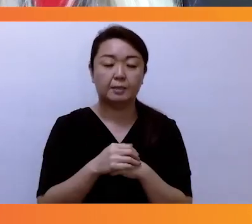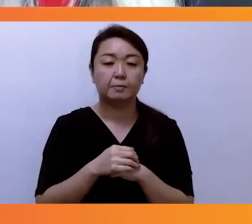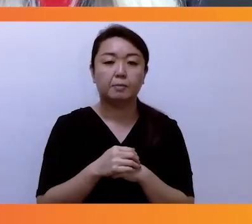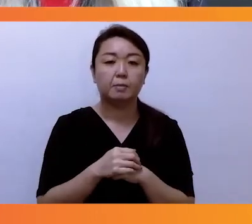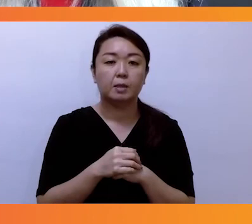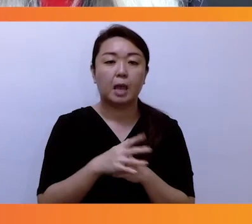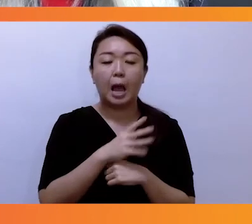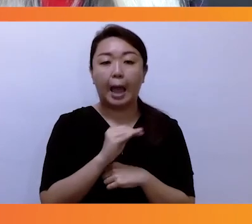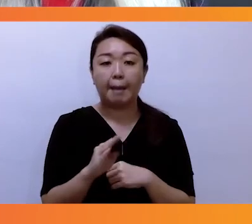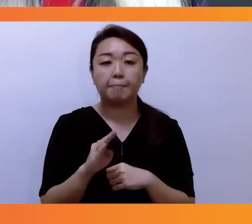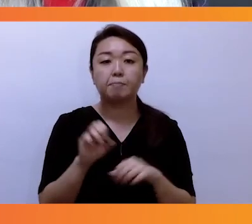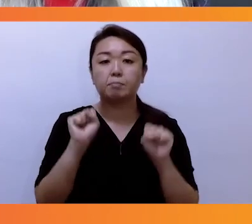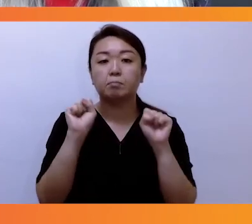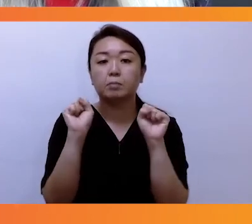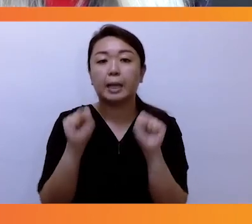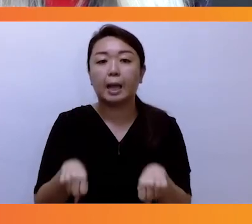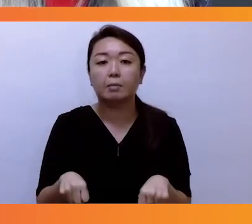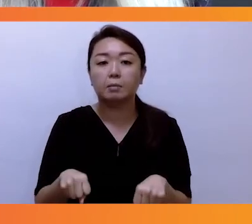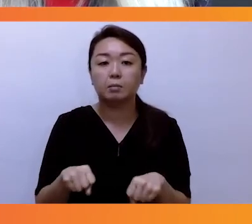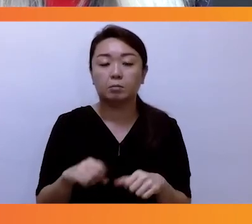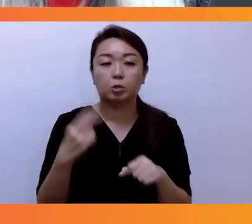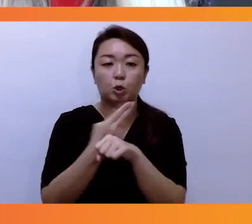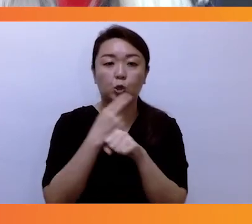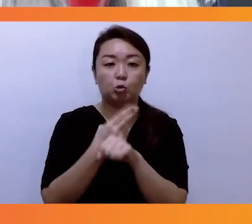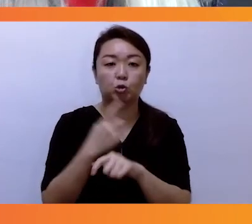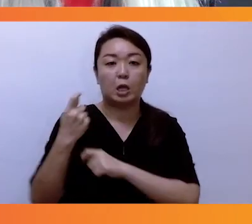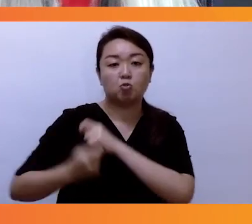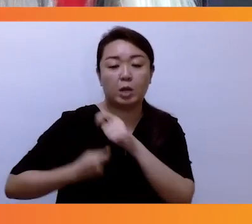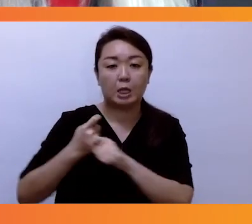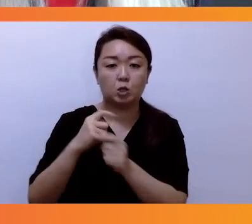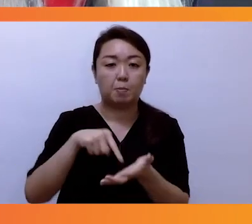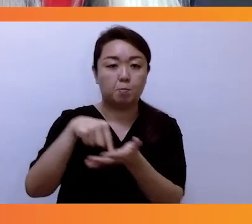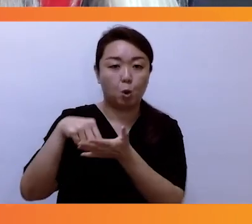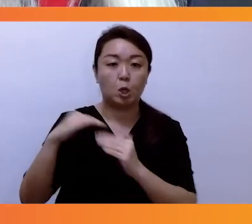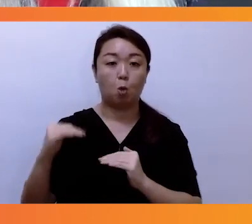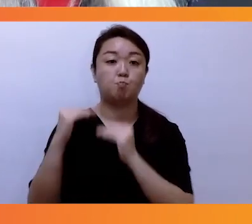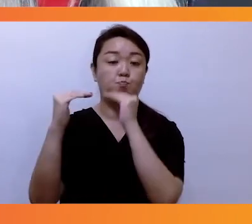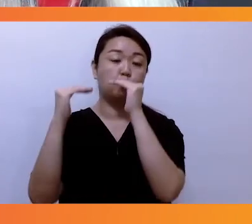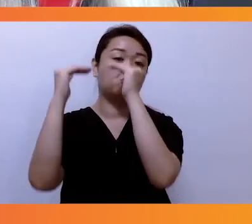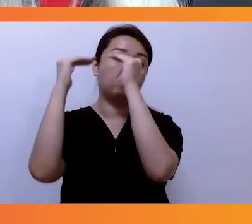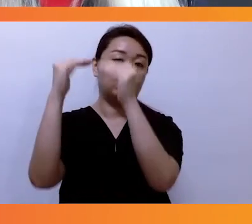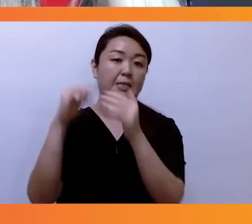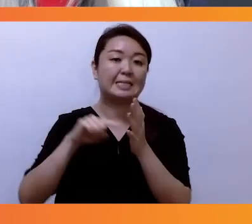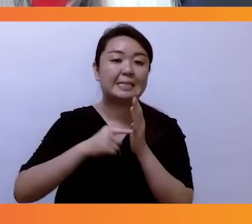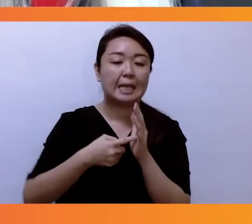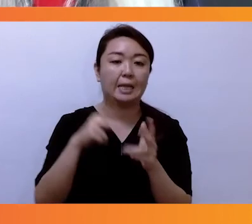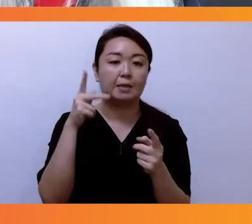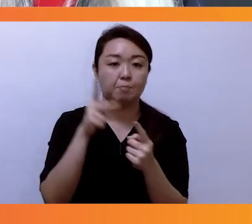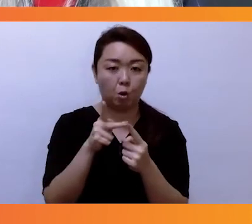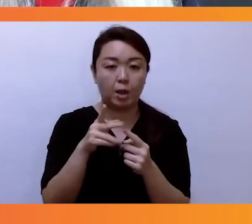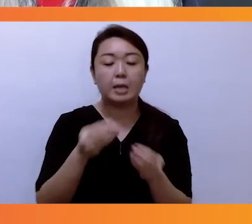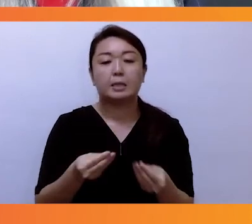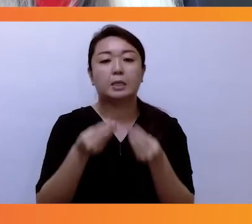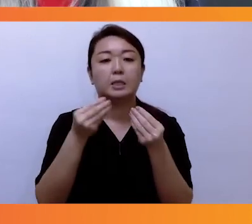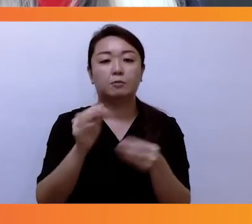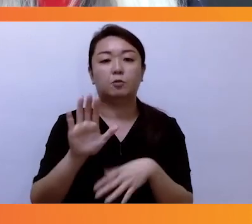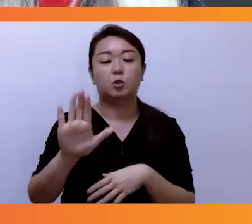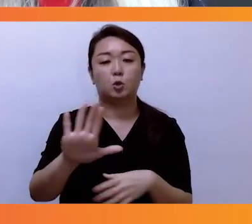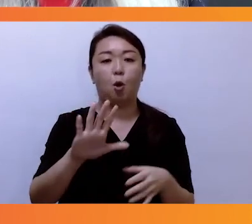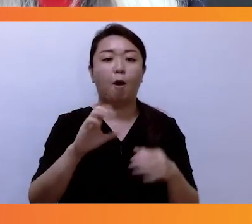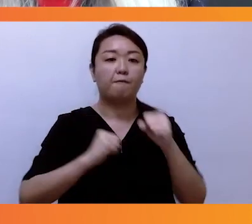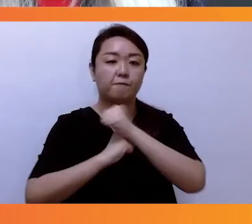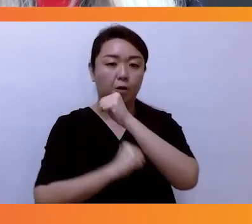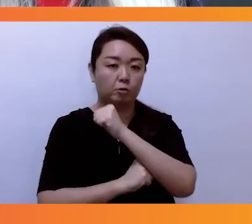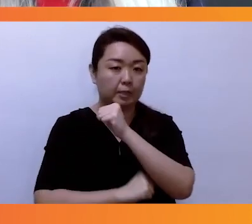and athletes. And being able to use a traditional model of progression is the starting point. That gives you